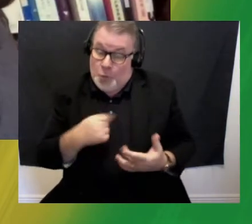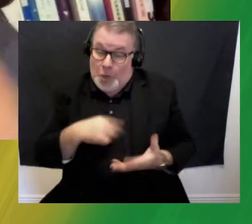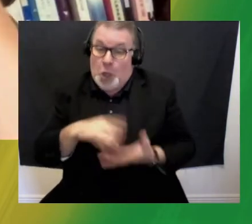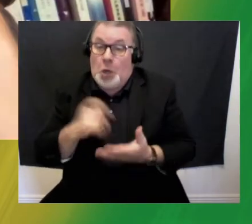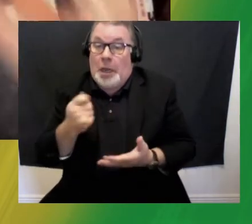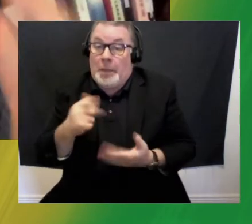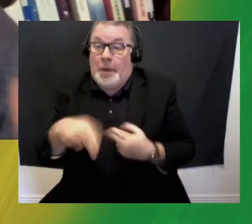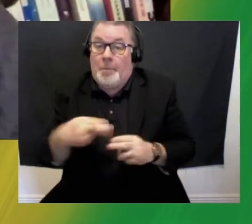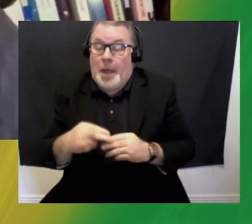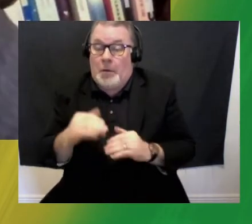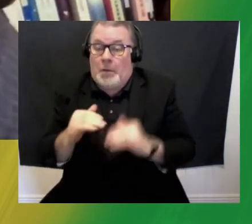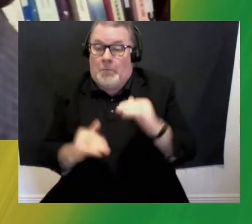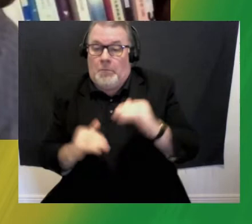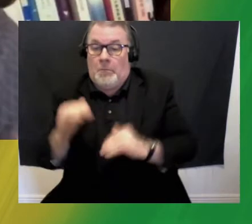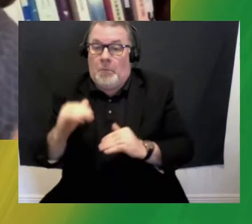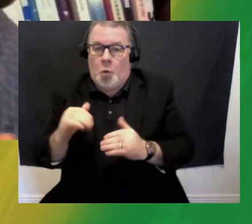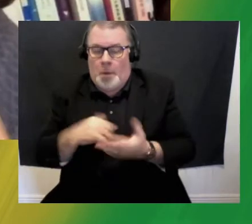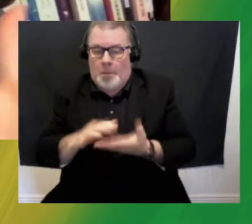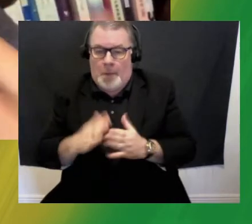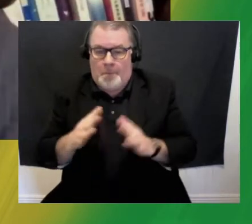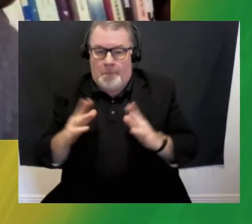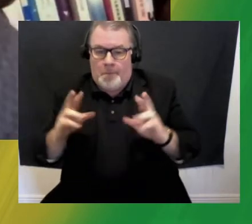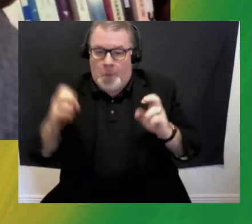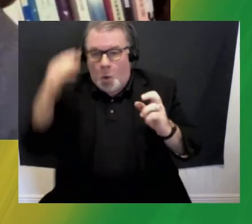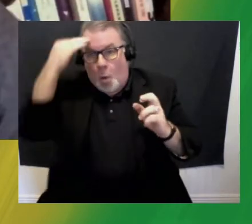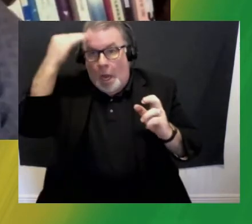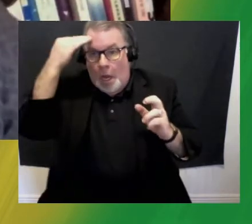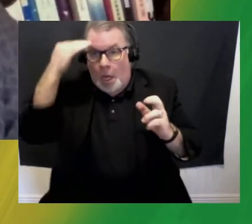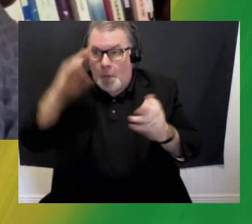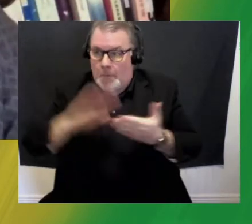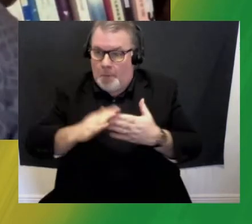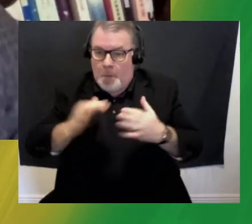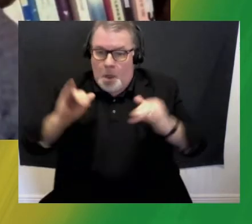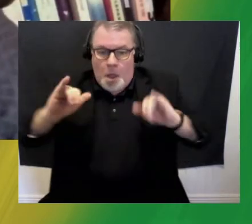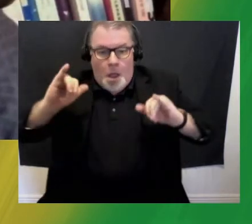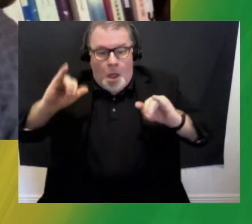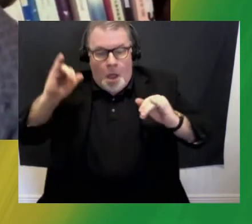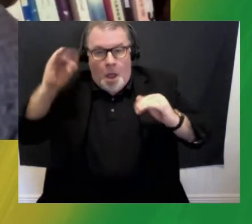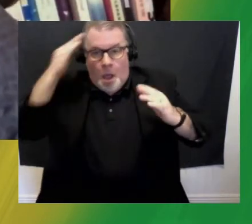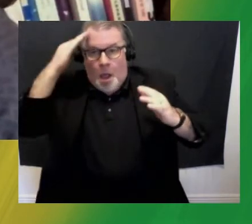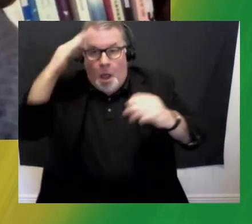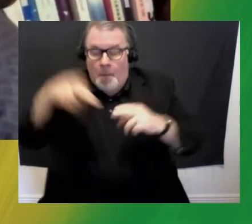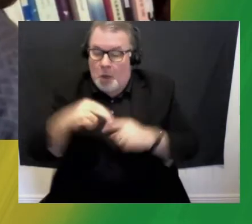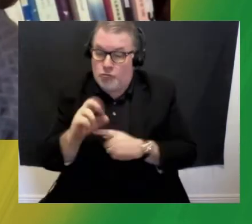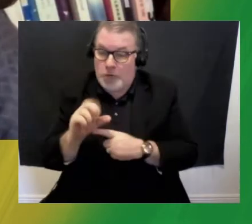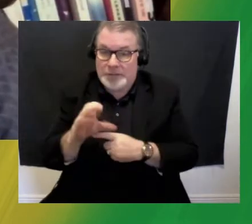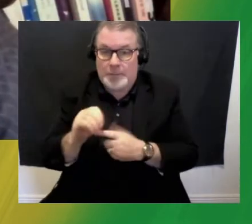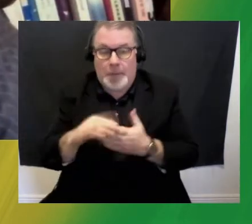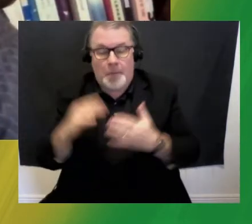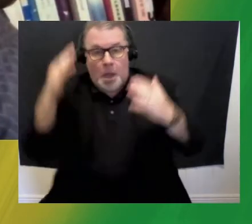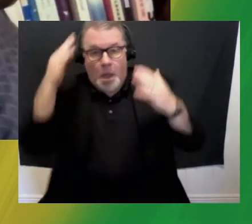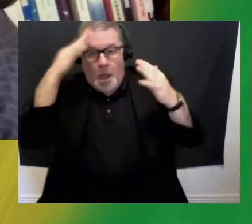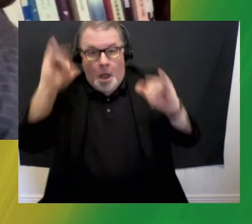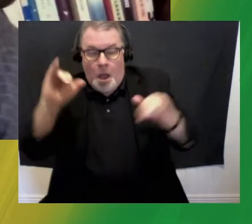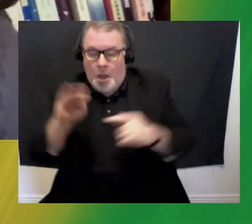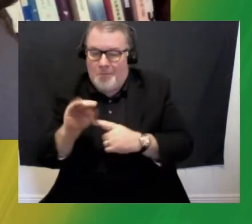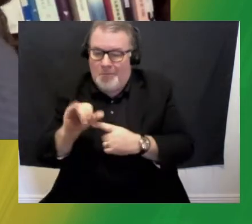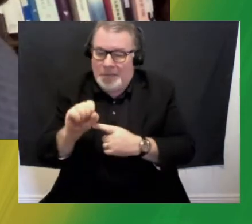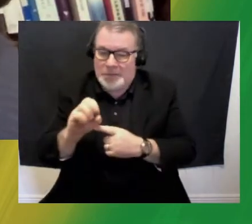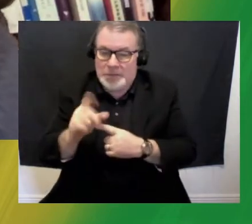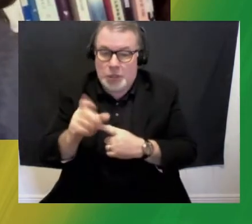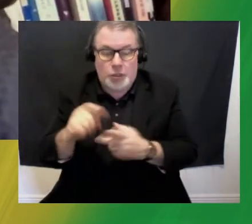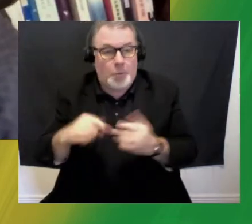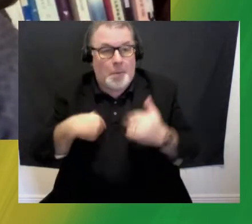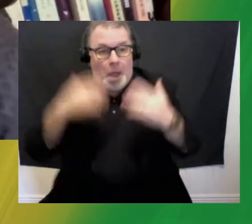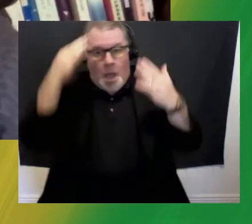about injustice. All of a sudden we become aware, we become enlightened about racism. We become enlightened about misogyny. We become enlightened